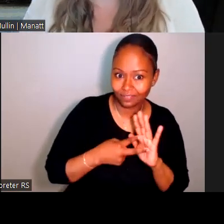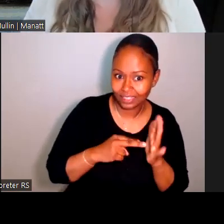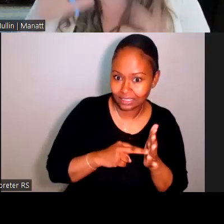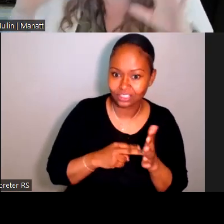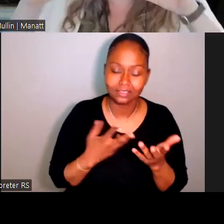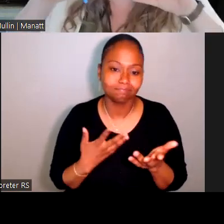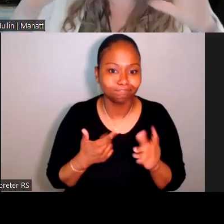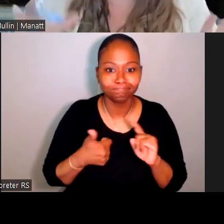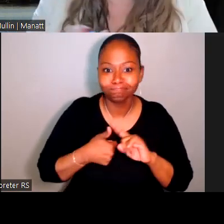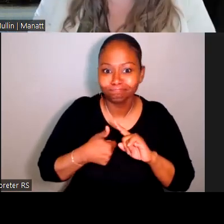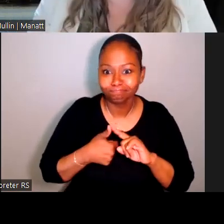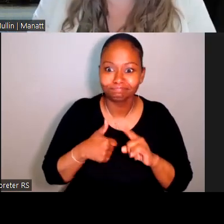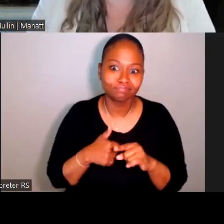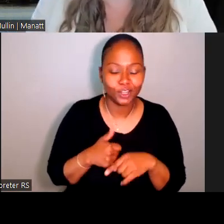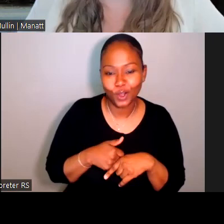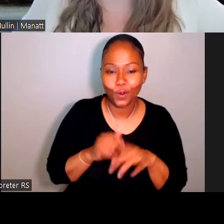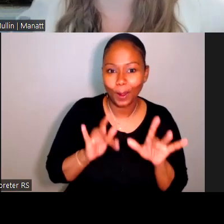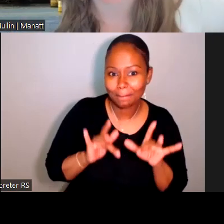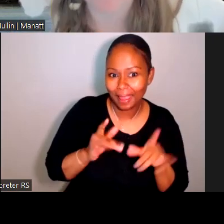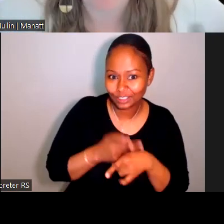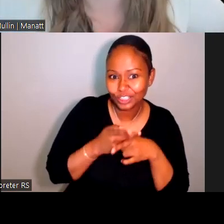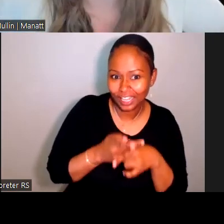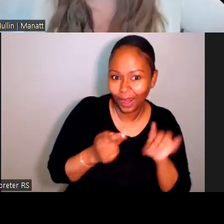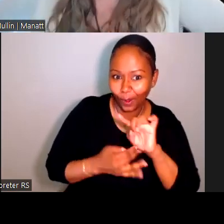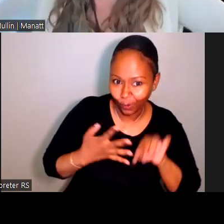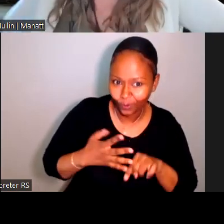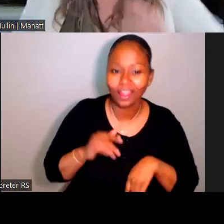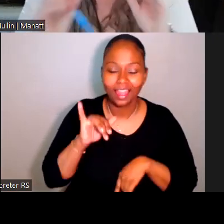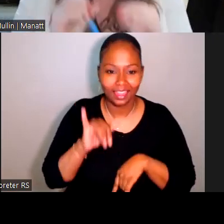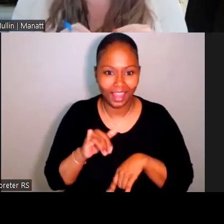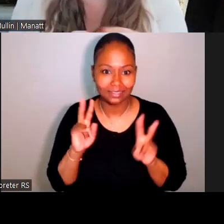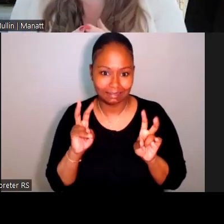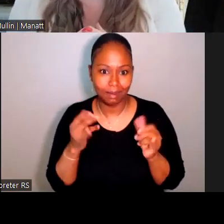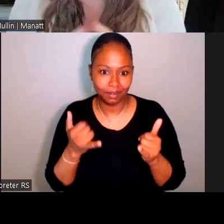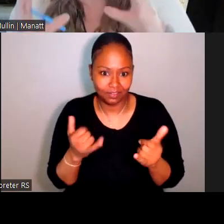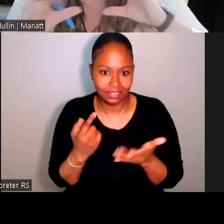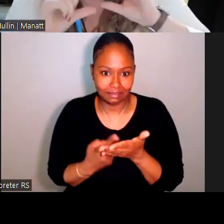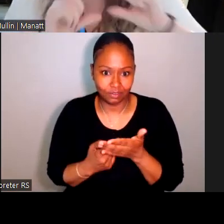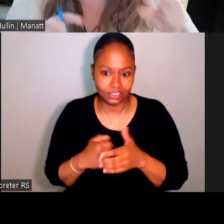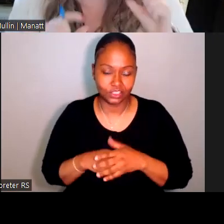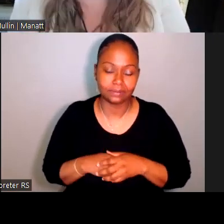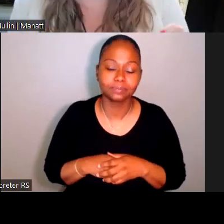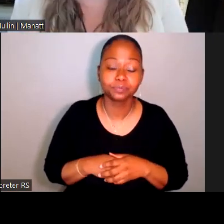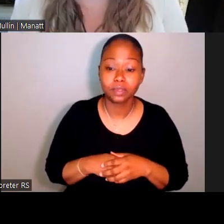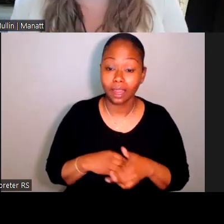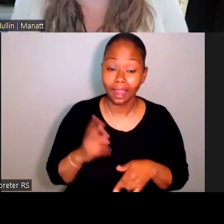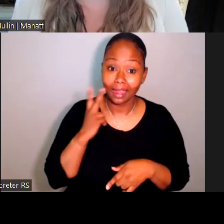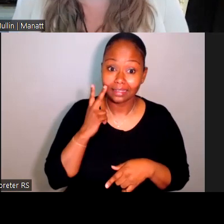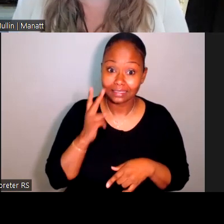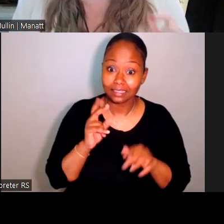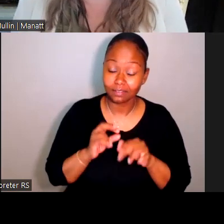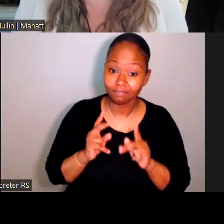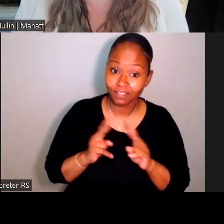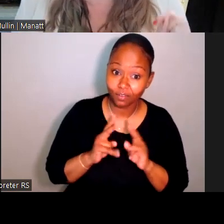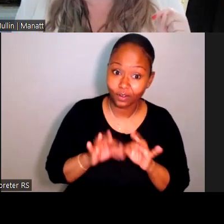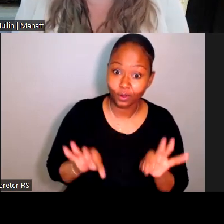mean by timely? That is the entire focus of today's conversation. I will flag there is a very important principle